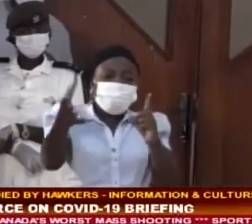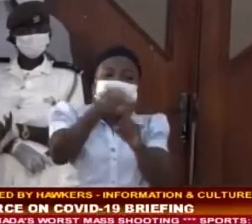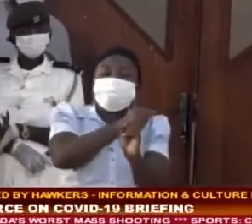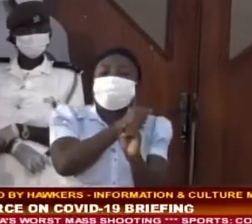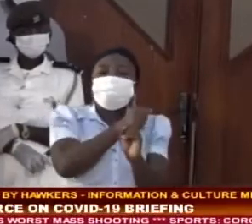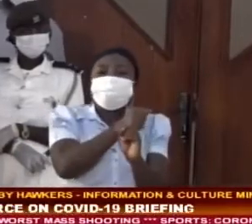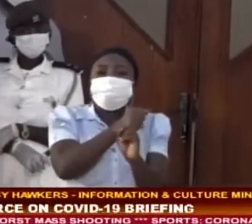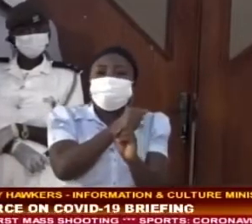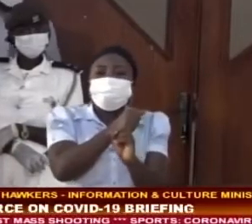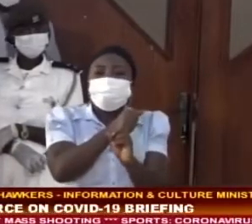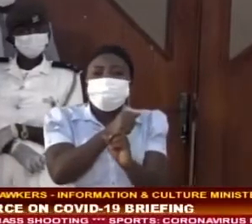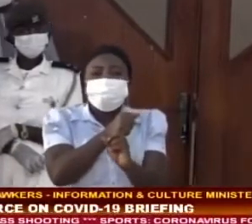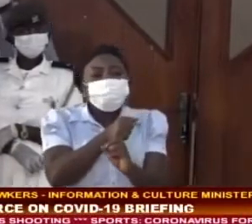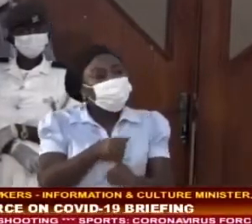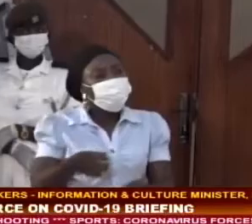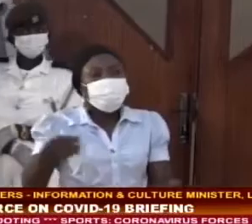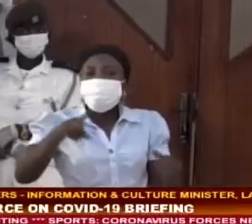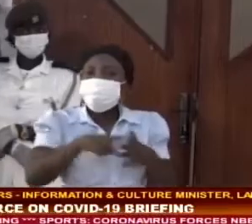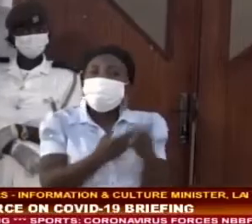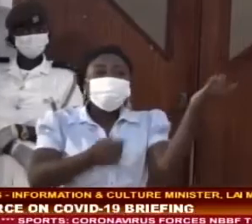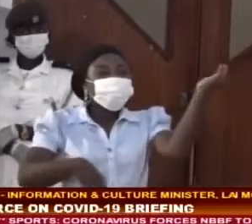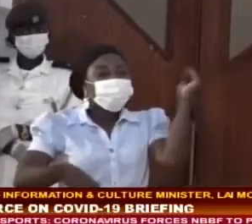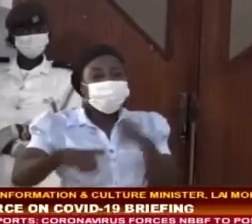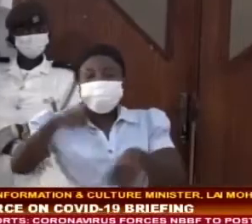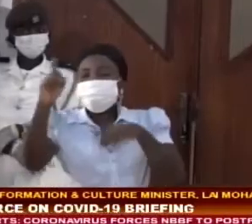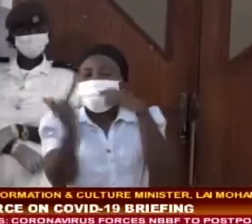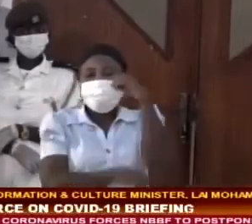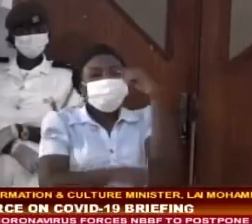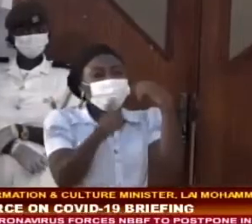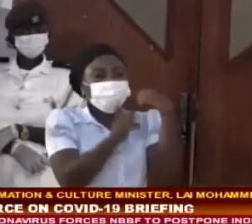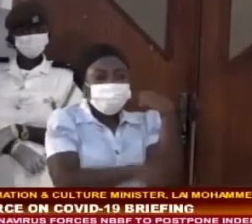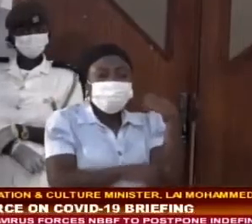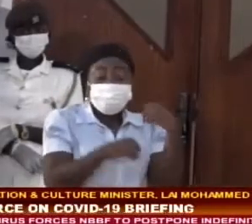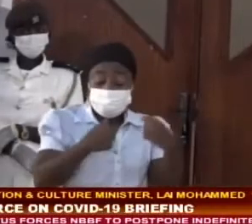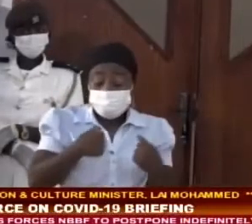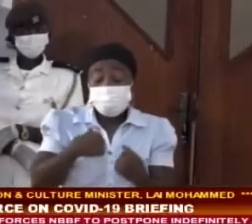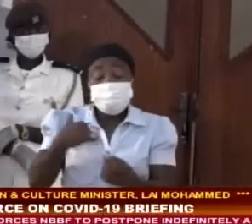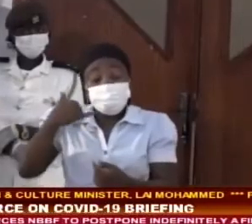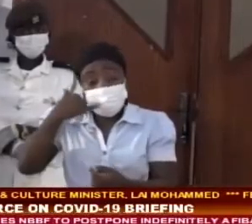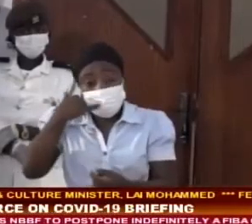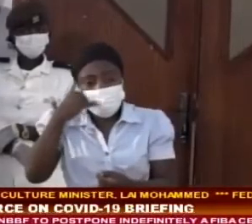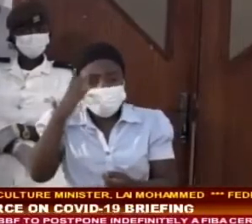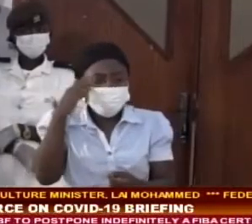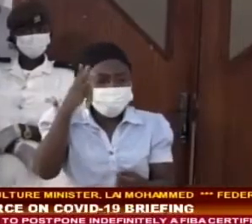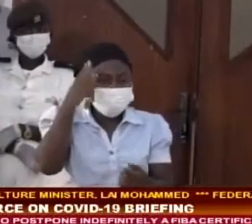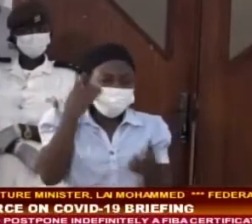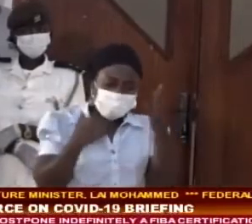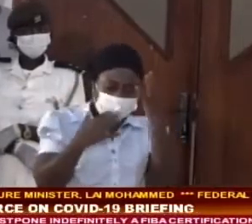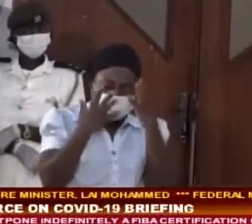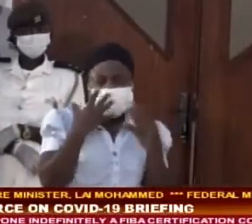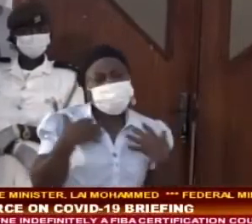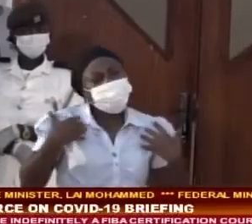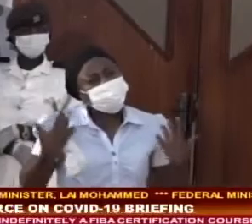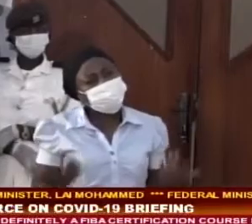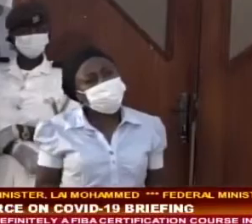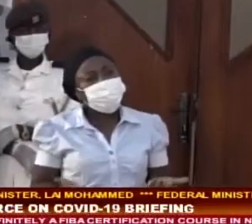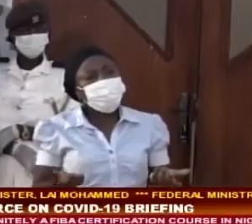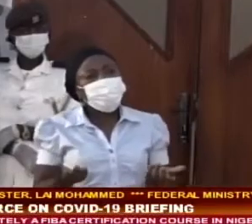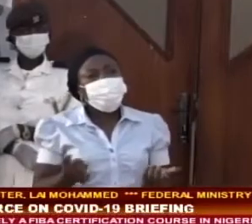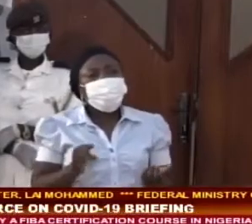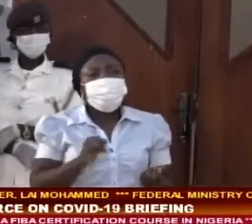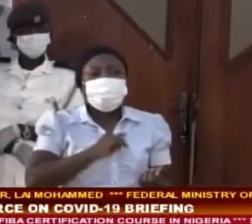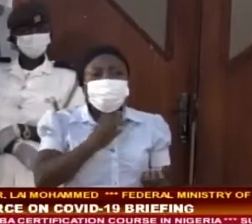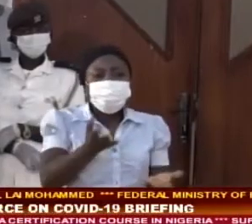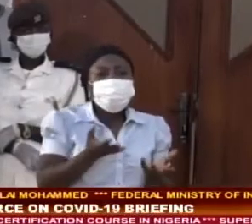vehicle just descended on him and they started beating him. I actually spoke with him and I saw blood on his face, and I want